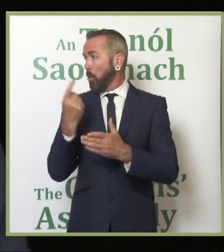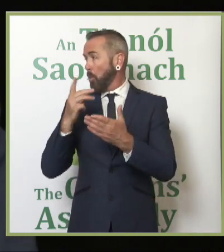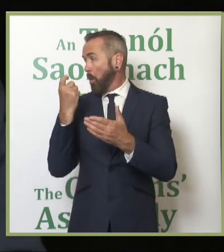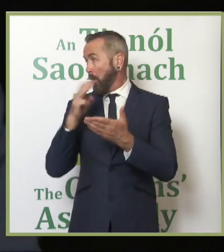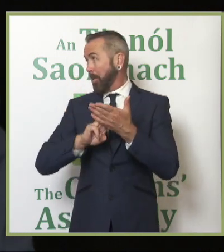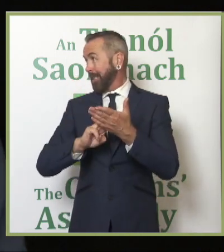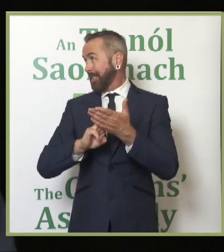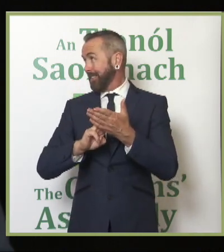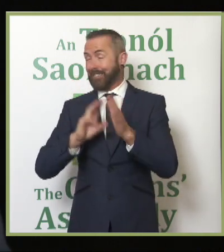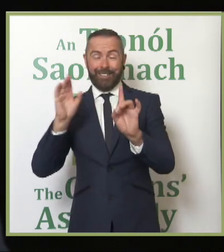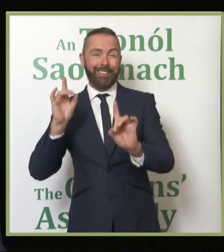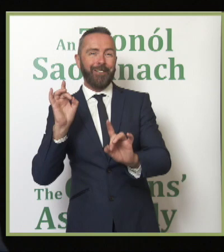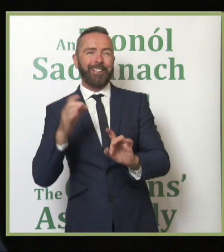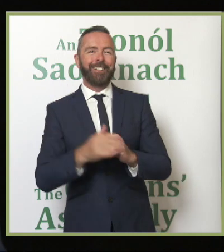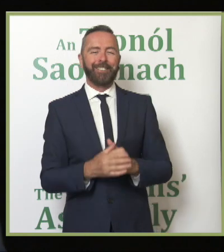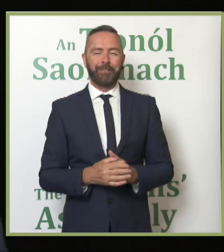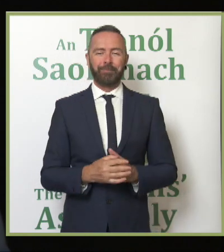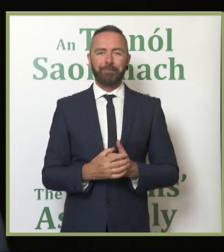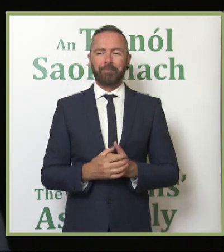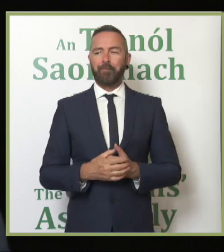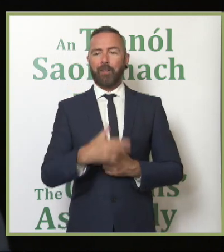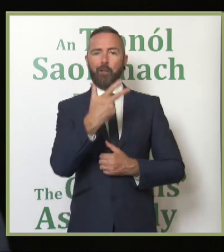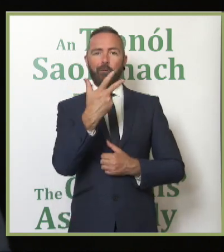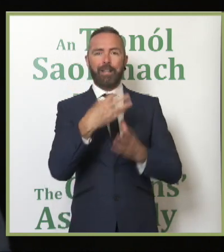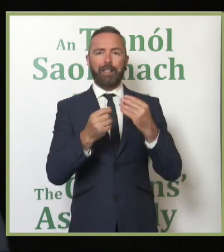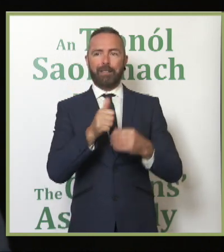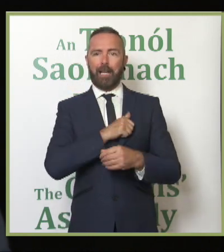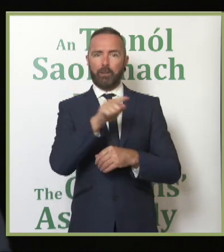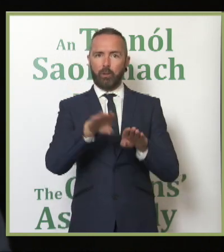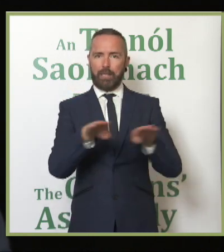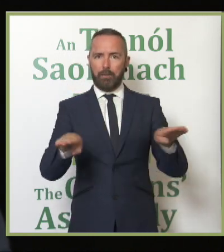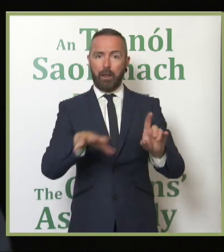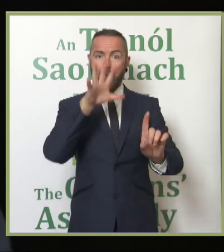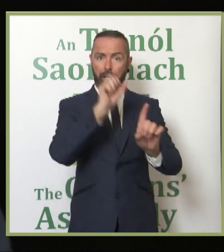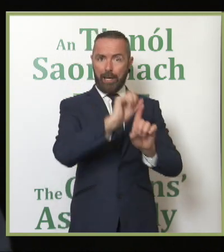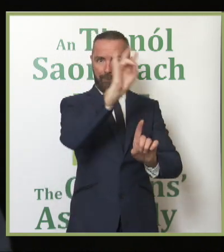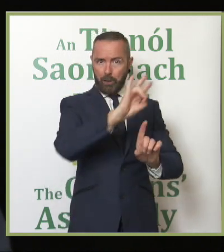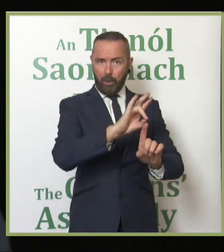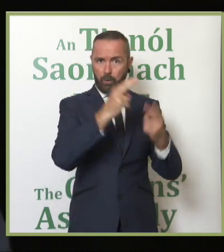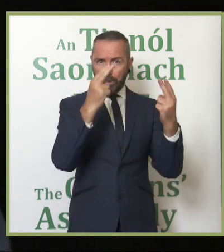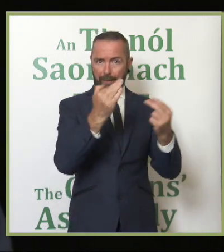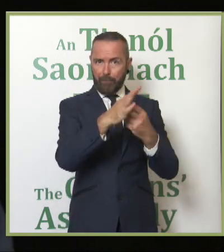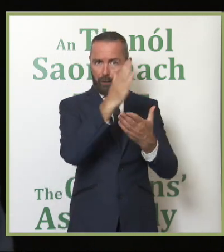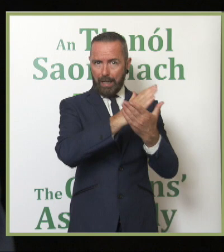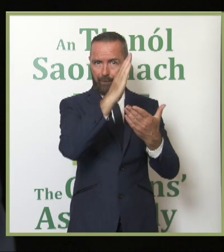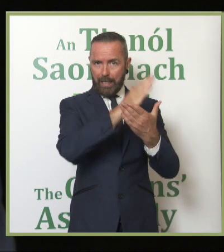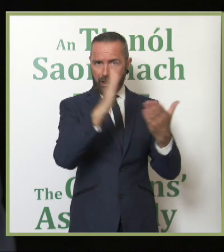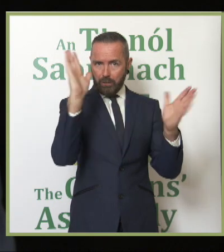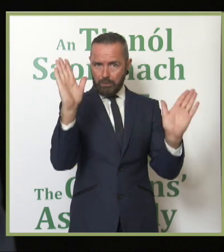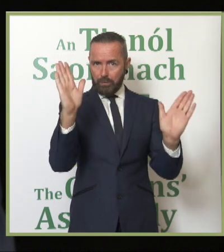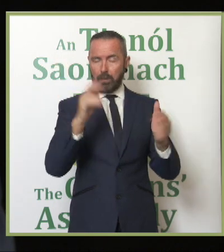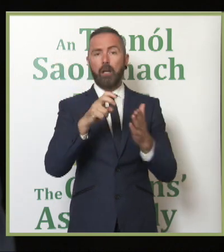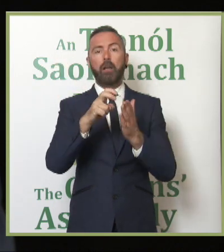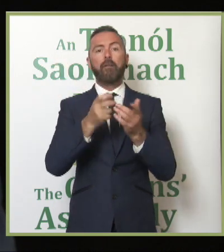Paul. So 3 things at your tables. Identify questions where you need further clarification. The note